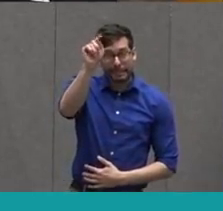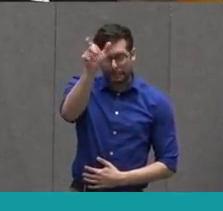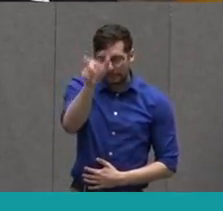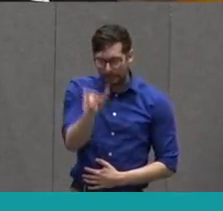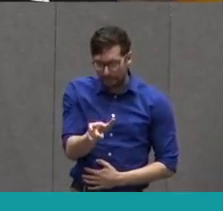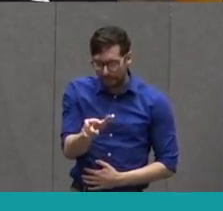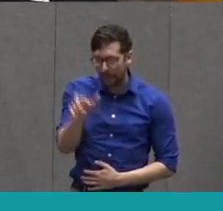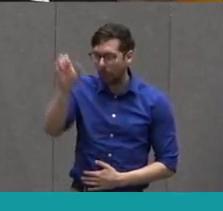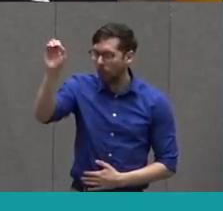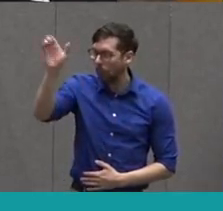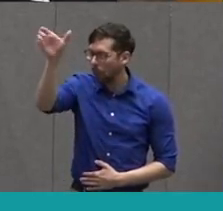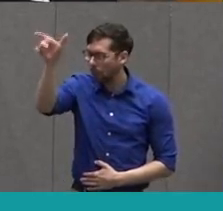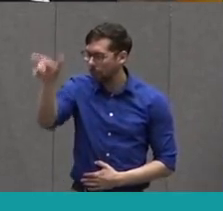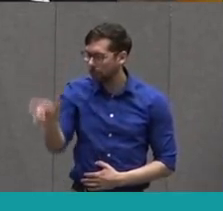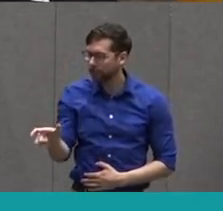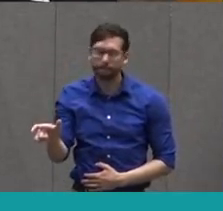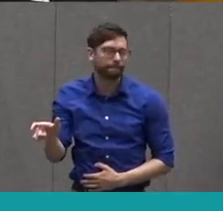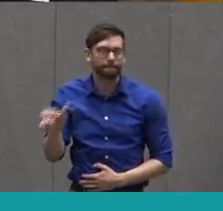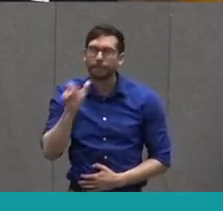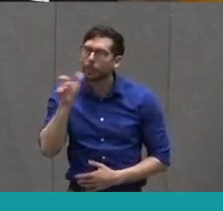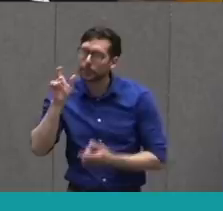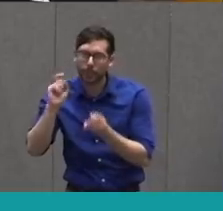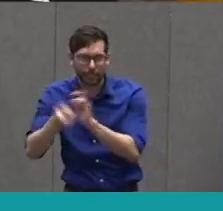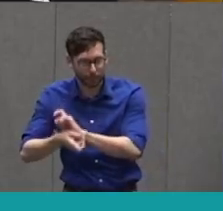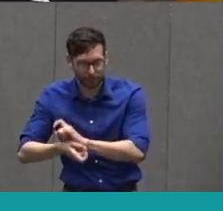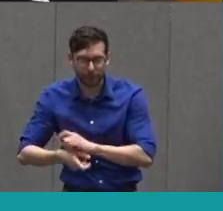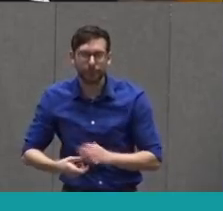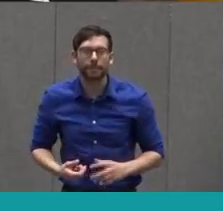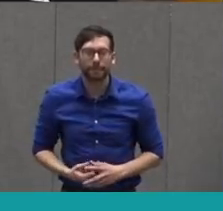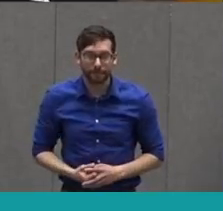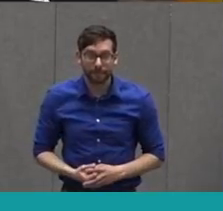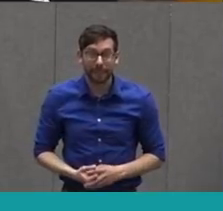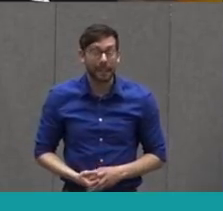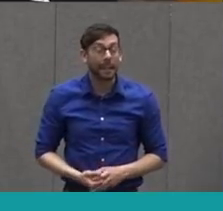you had guessed that number was going to be